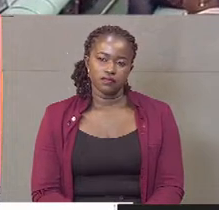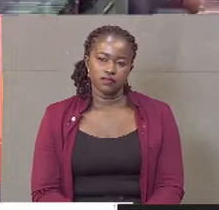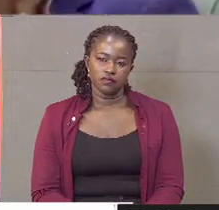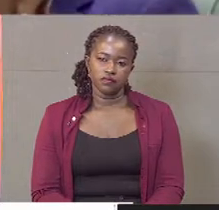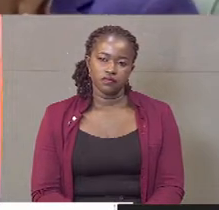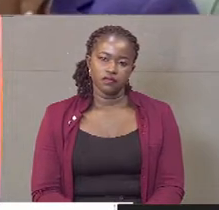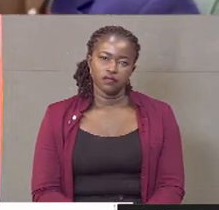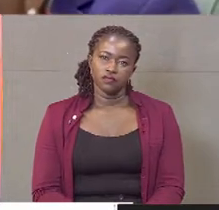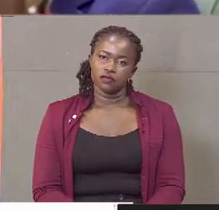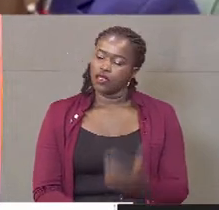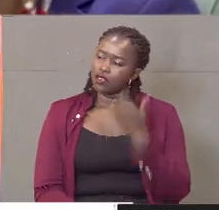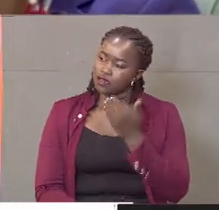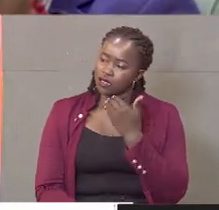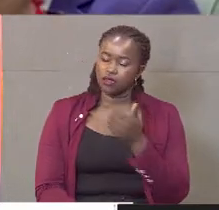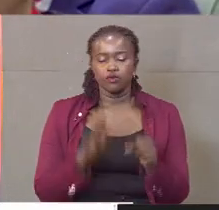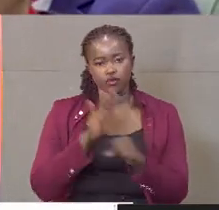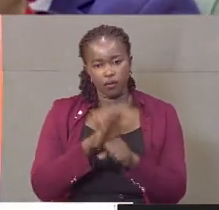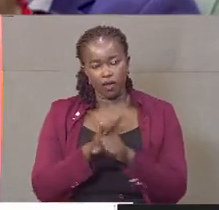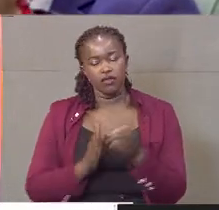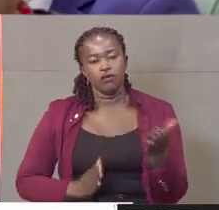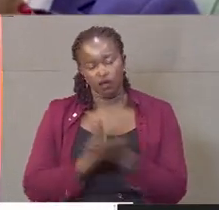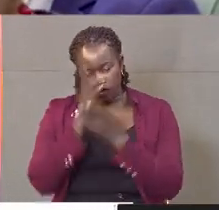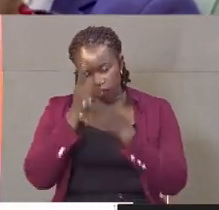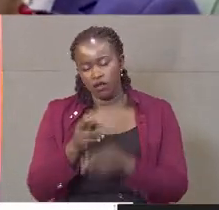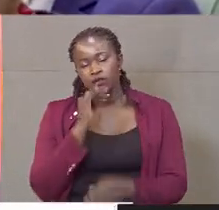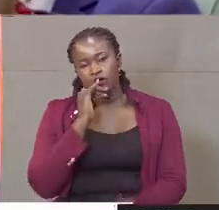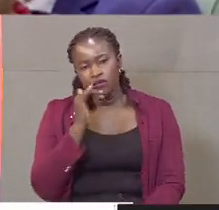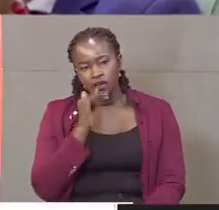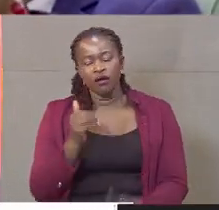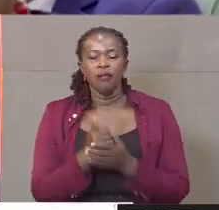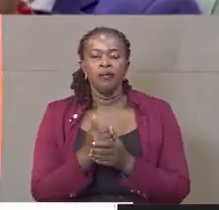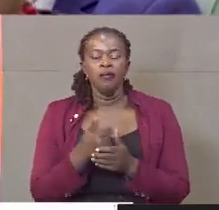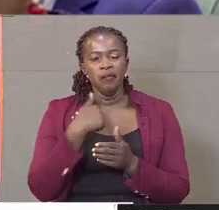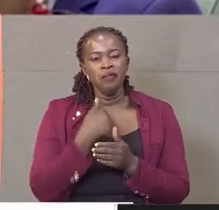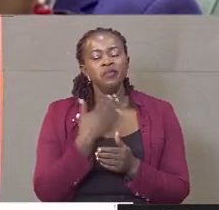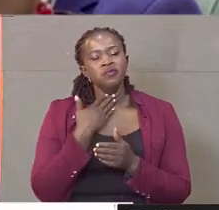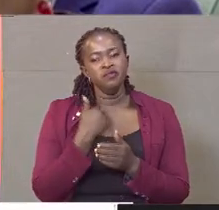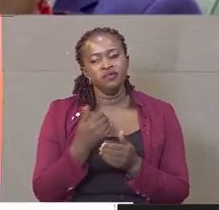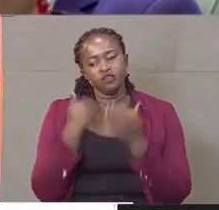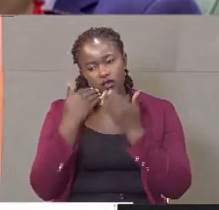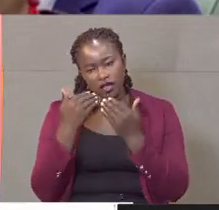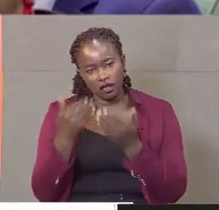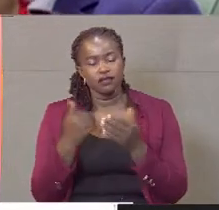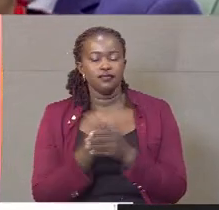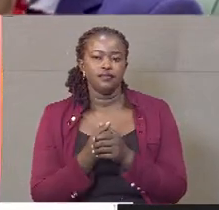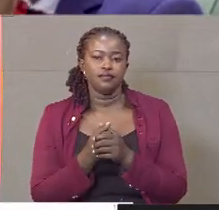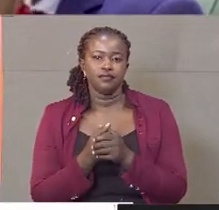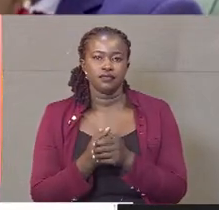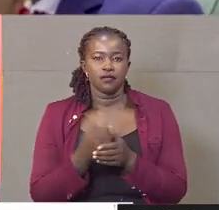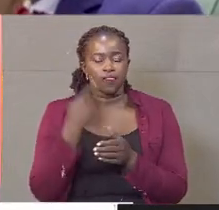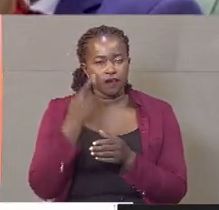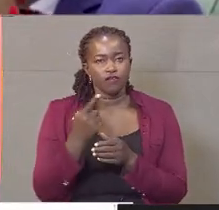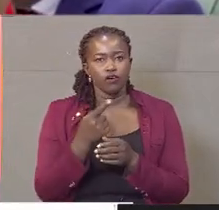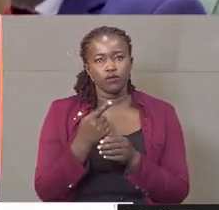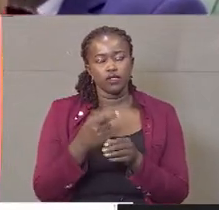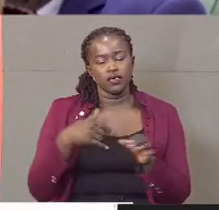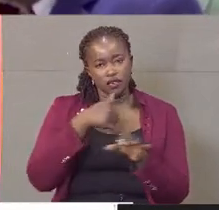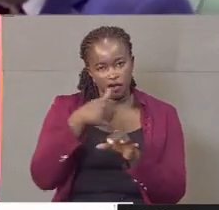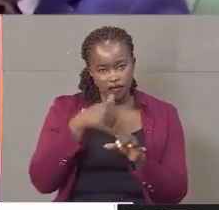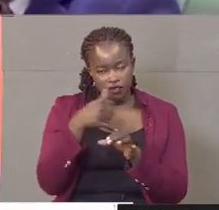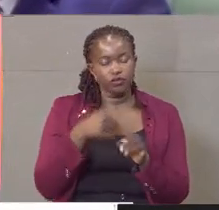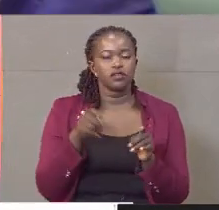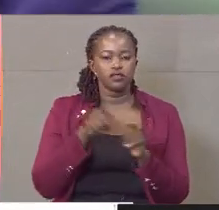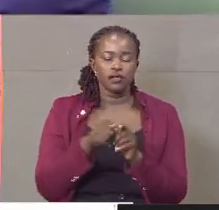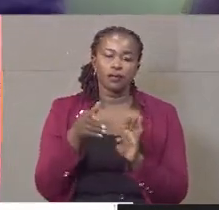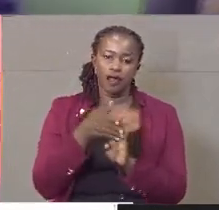thank you so much, Right Honorable Speaker. Right Honorable Speaker, I want to thank you for the interventions and the